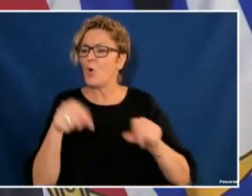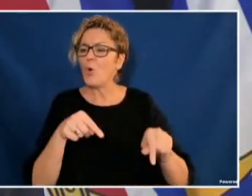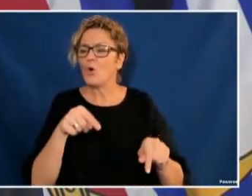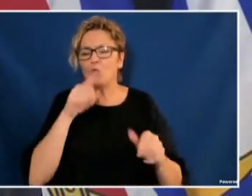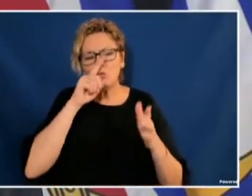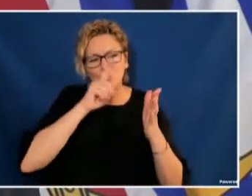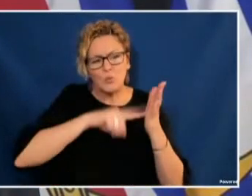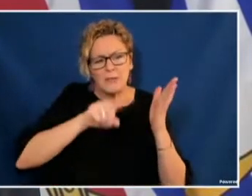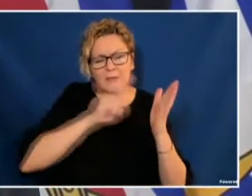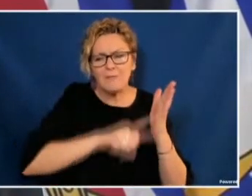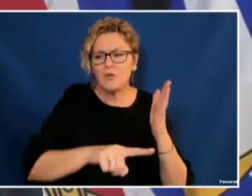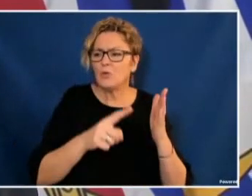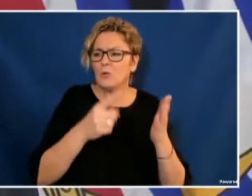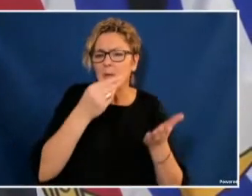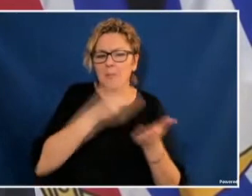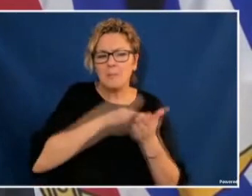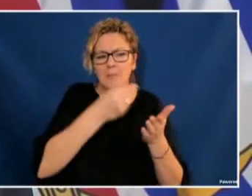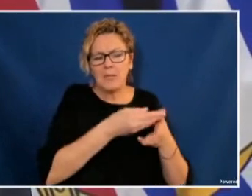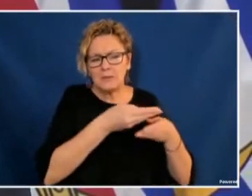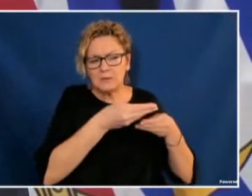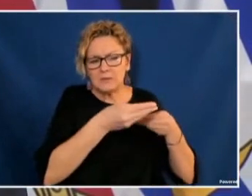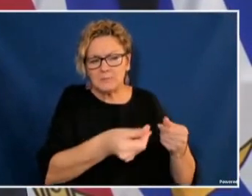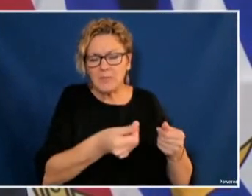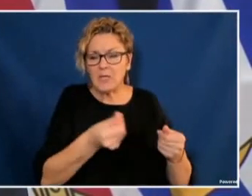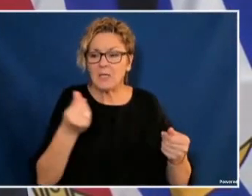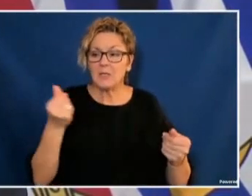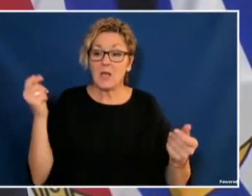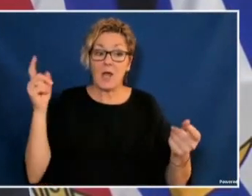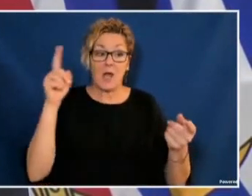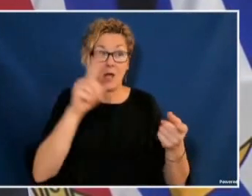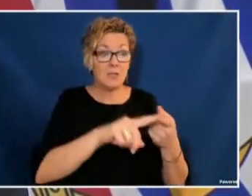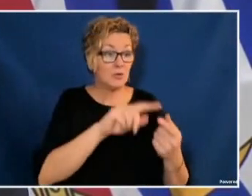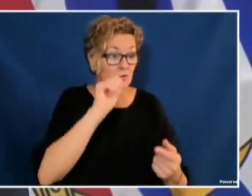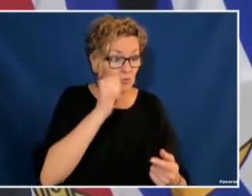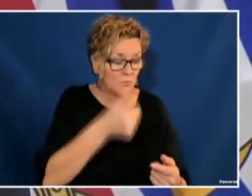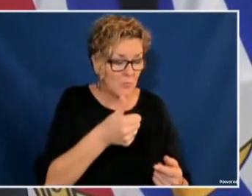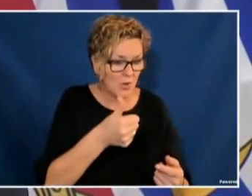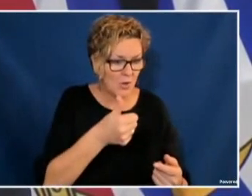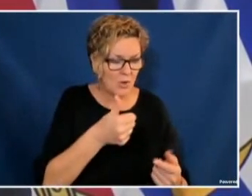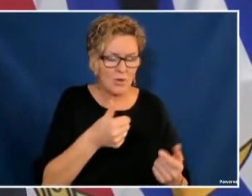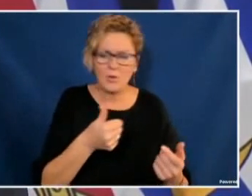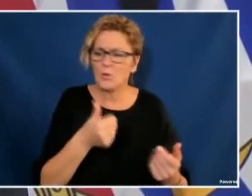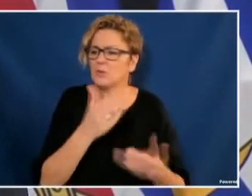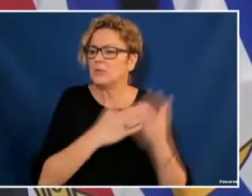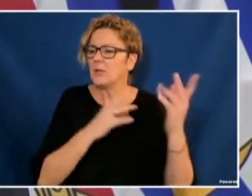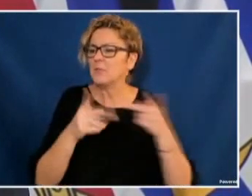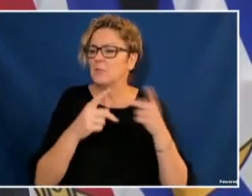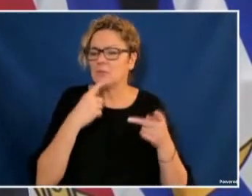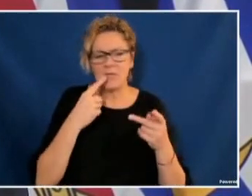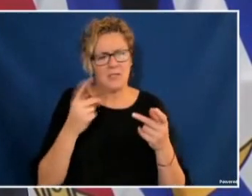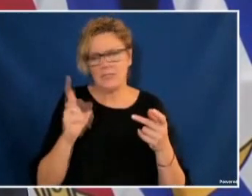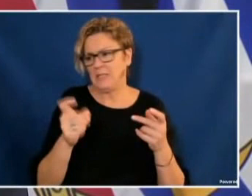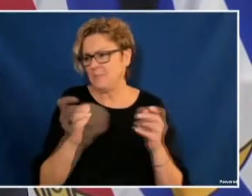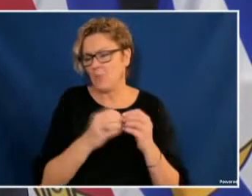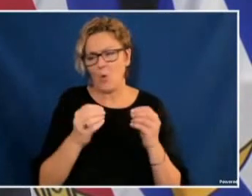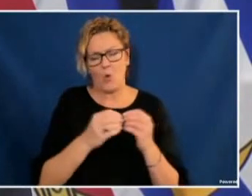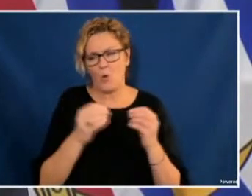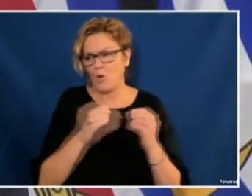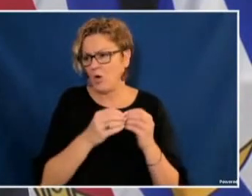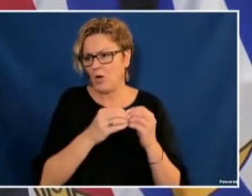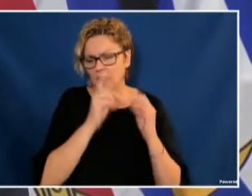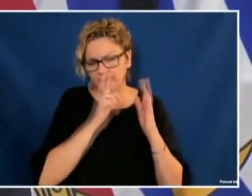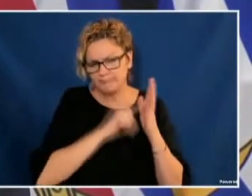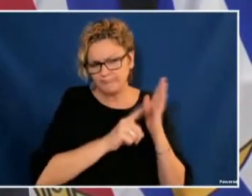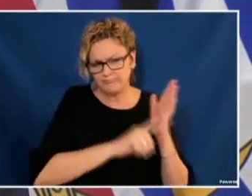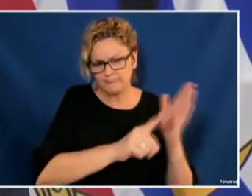sure. And so that's why I've asked Steve Brown to take a look at it and to give